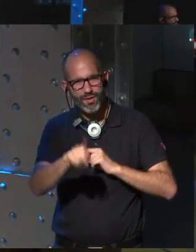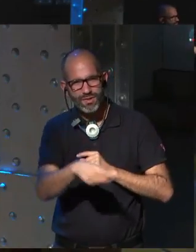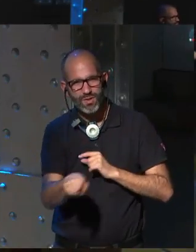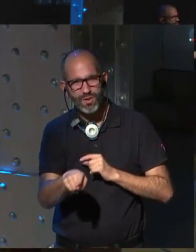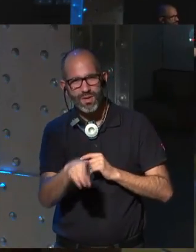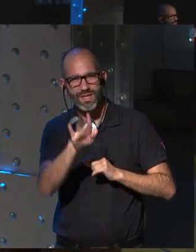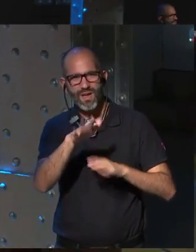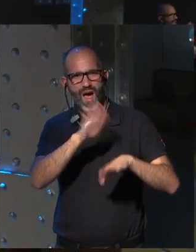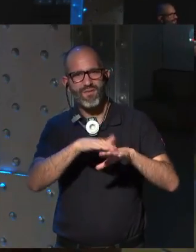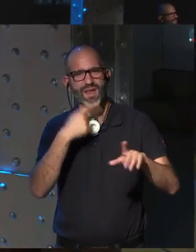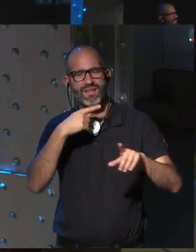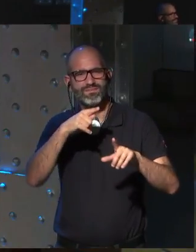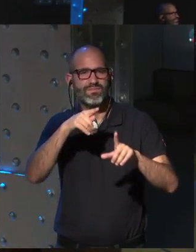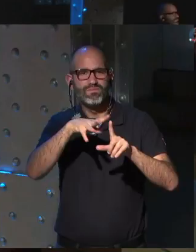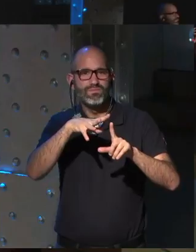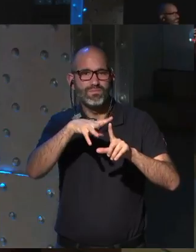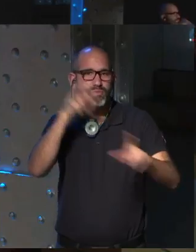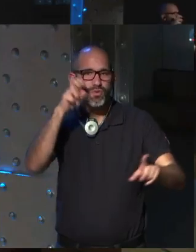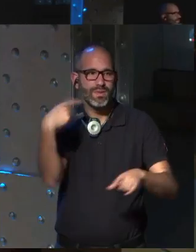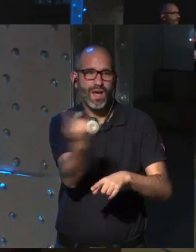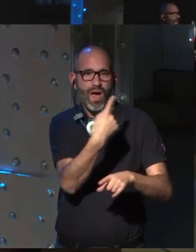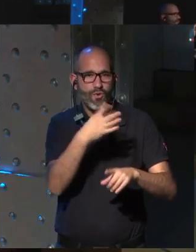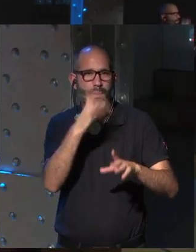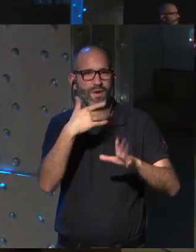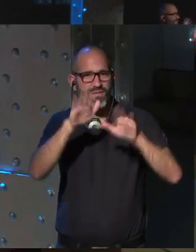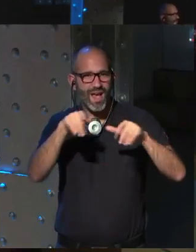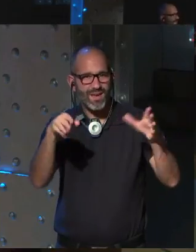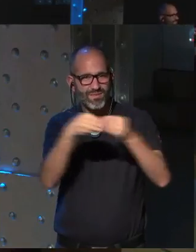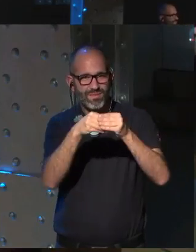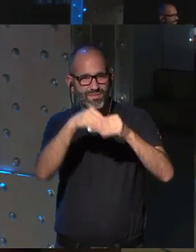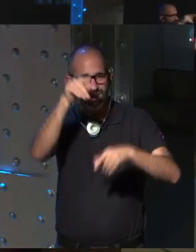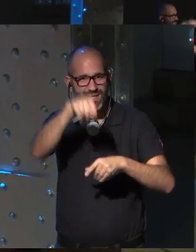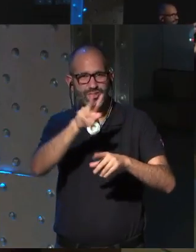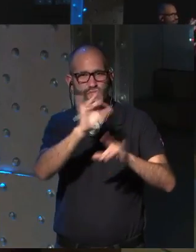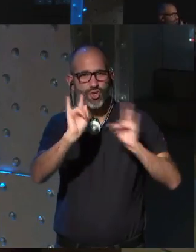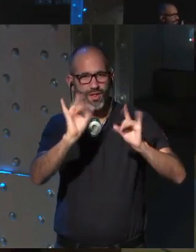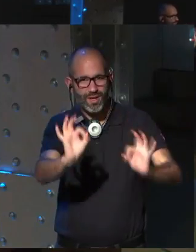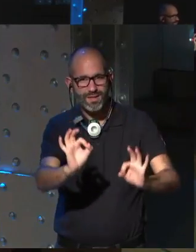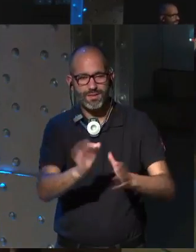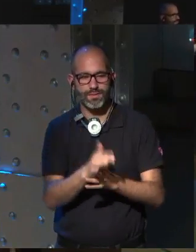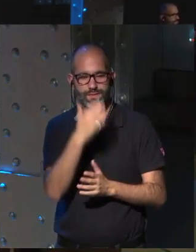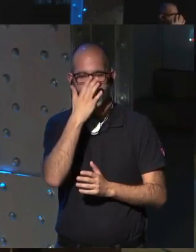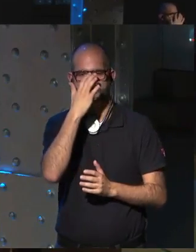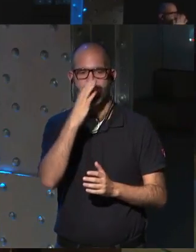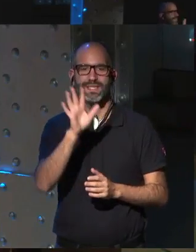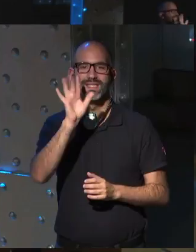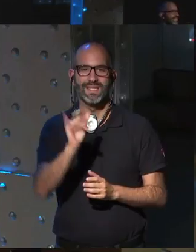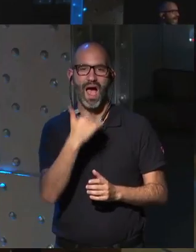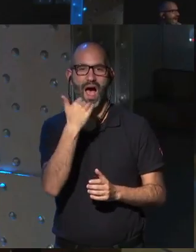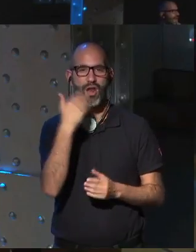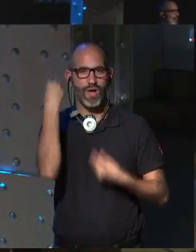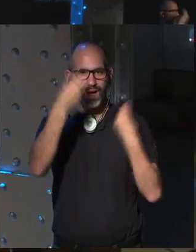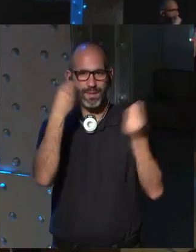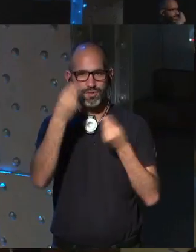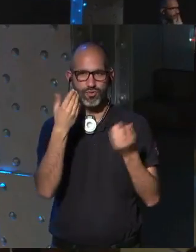same. It affects sound. Actually, Alan Lomax worried about a lot. This kind of, it seems almost naive now, but he